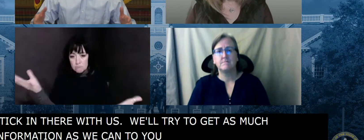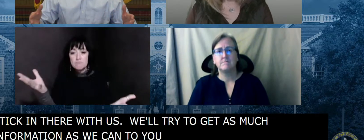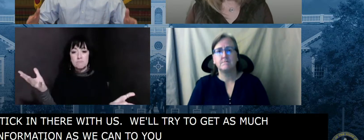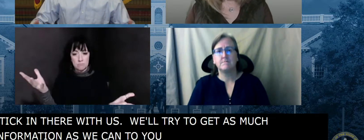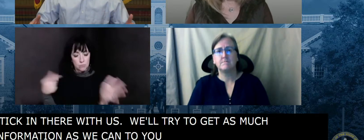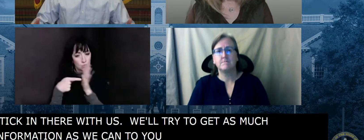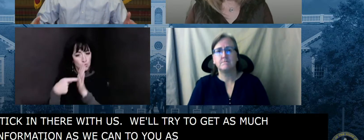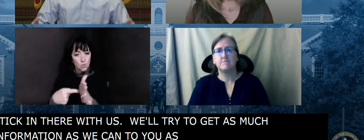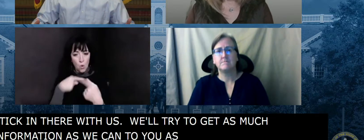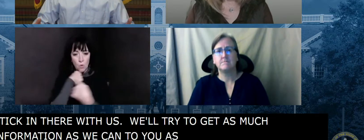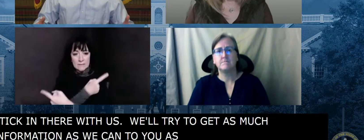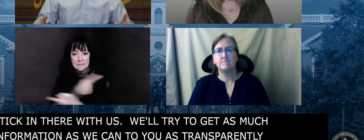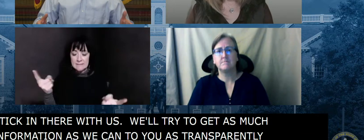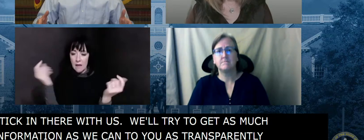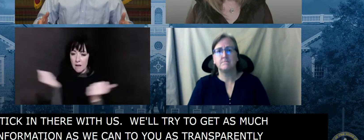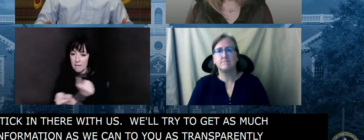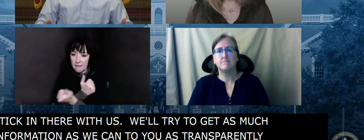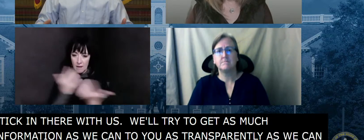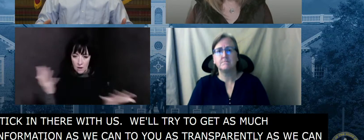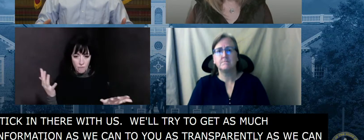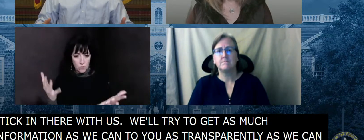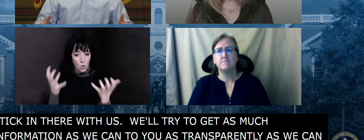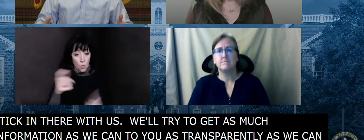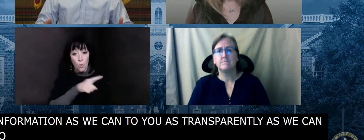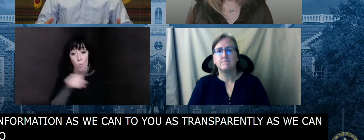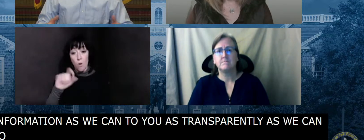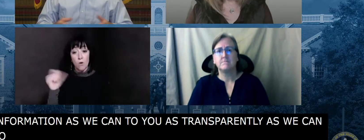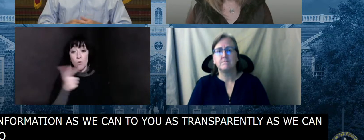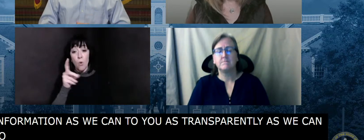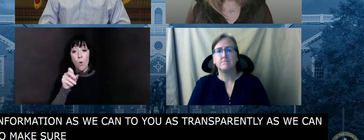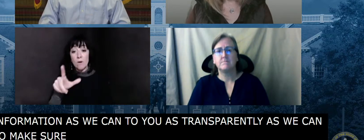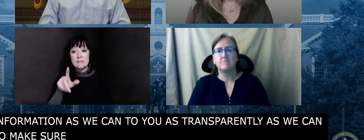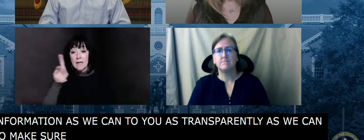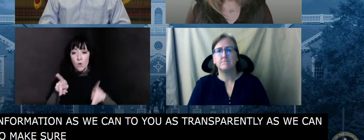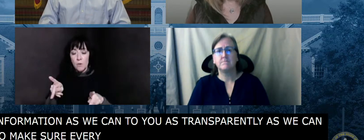make sure that every Delawarean has access to get